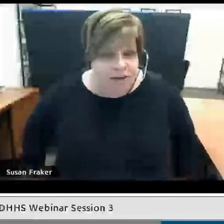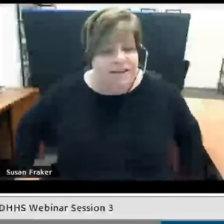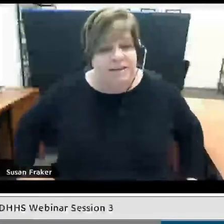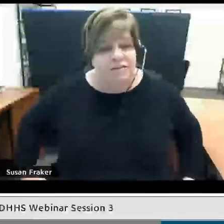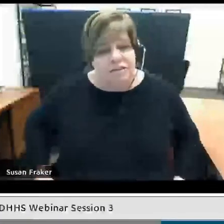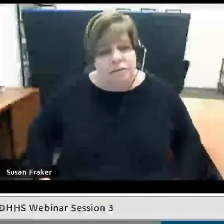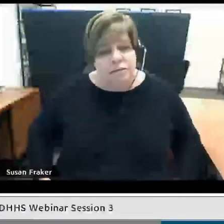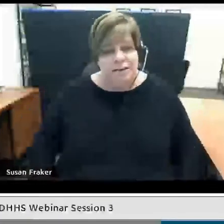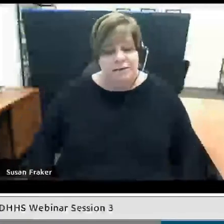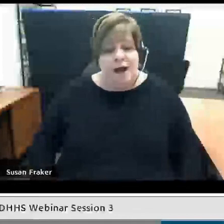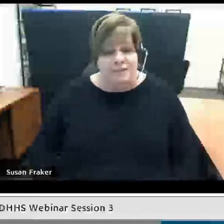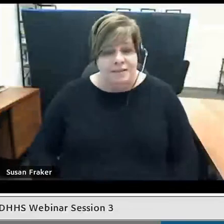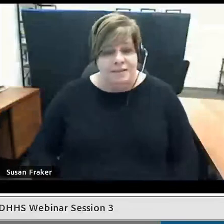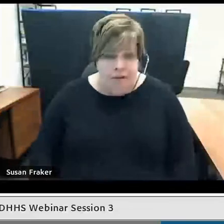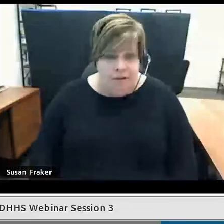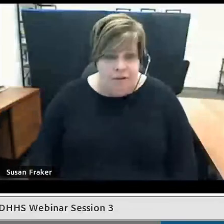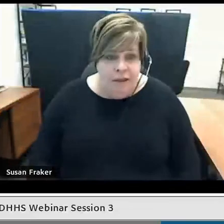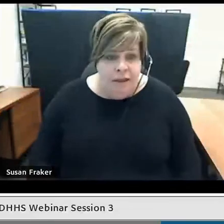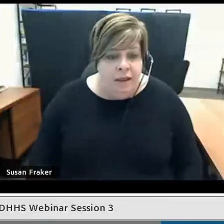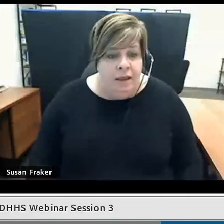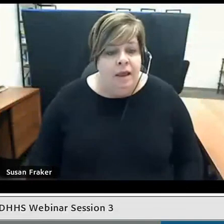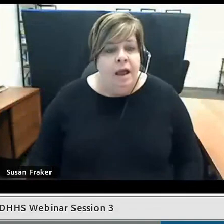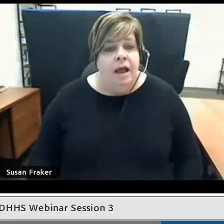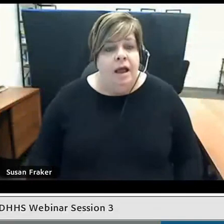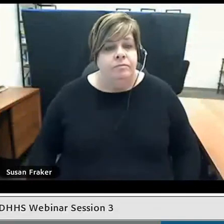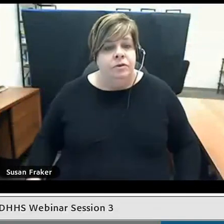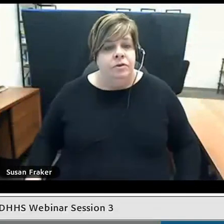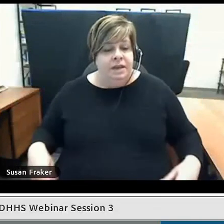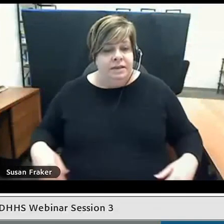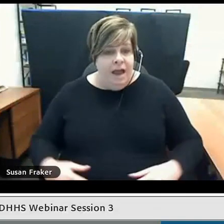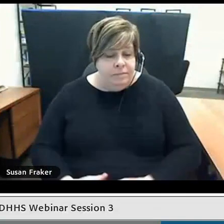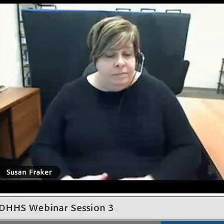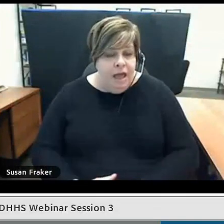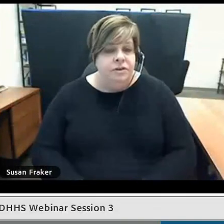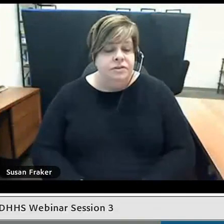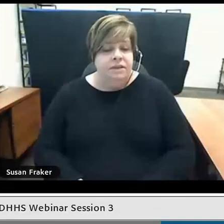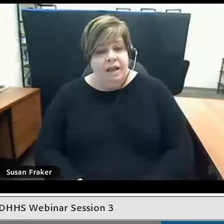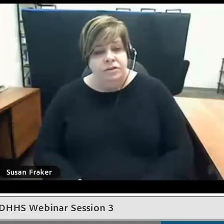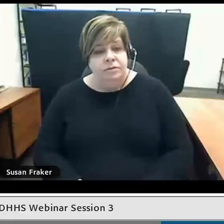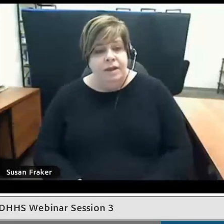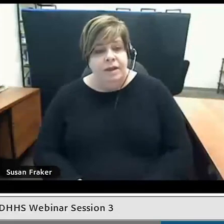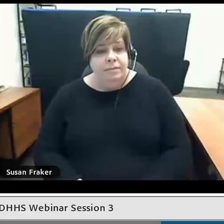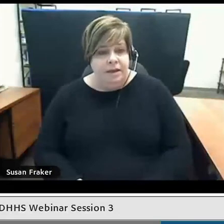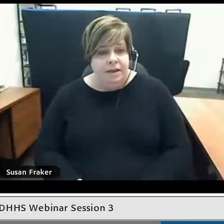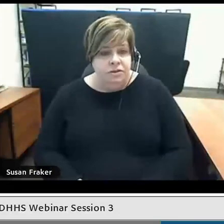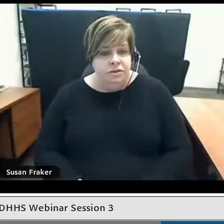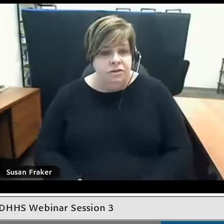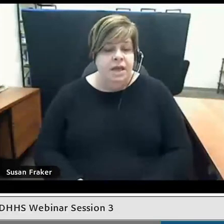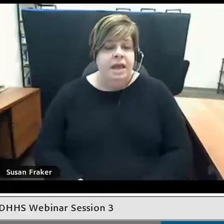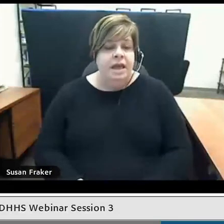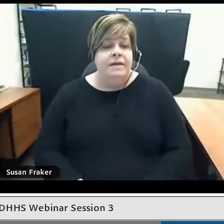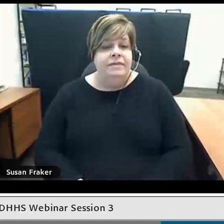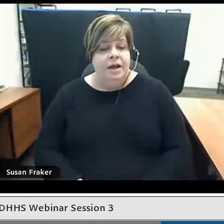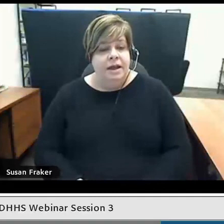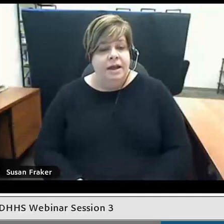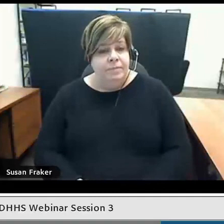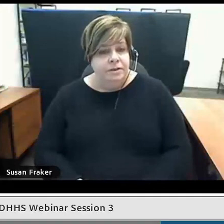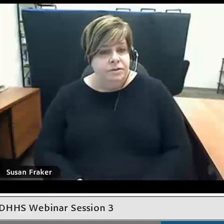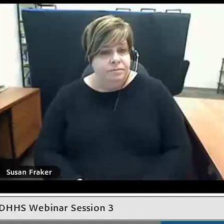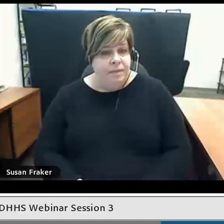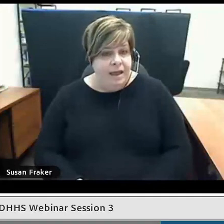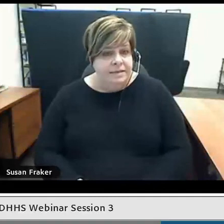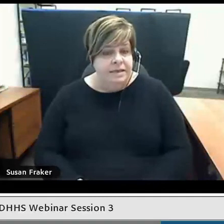patient is as visual as possible, using a timeline, using a calendar, making pictures, having them cut